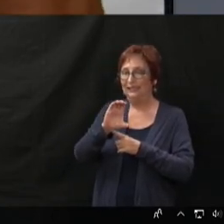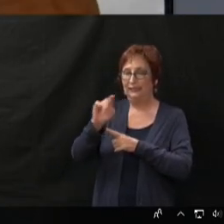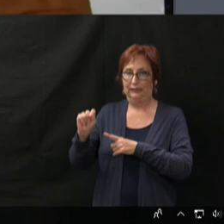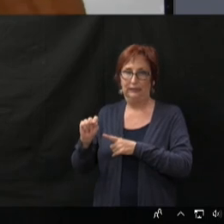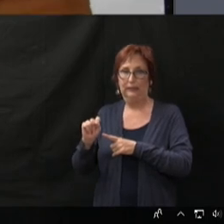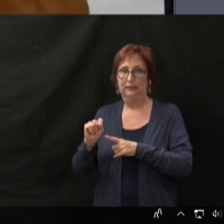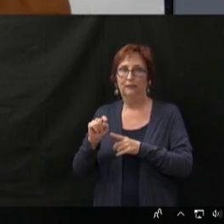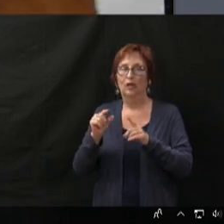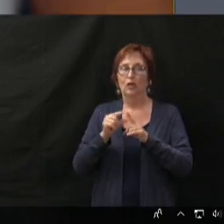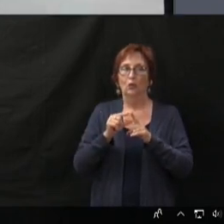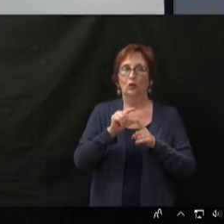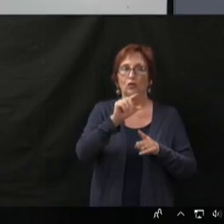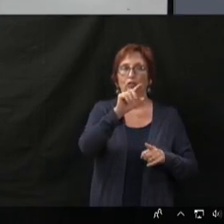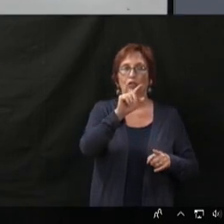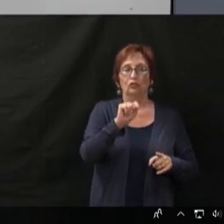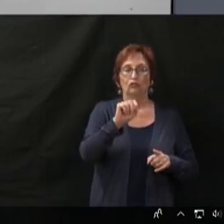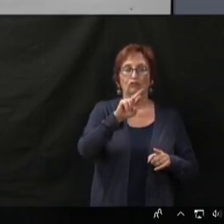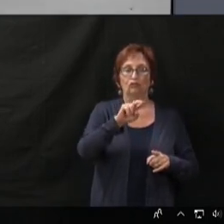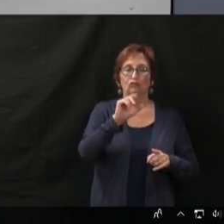tractor, retract,